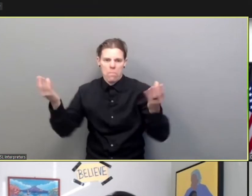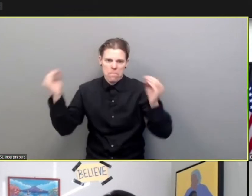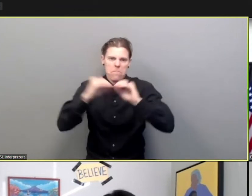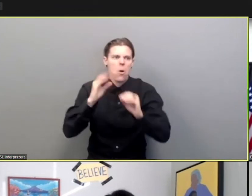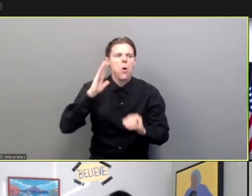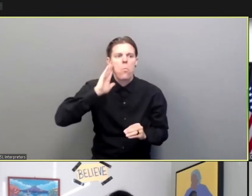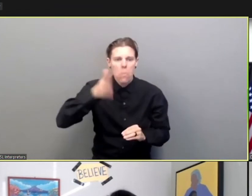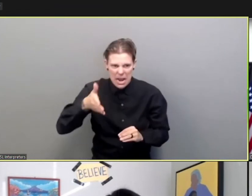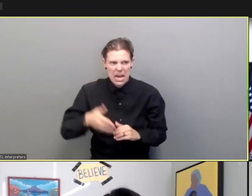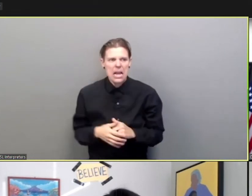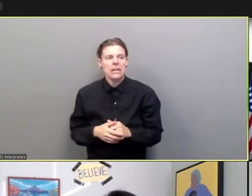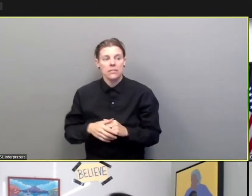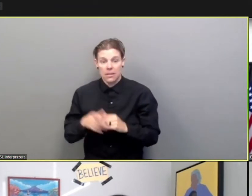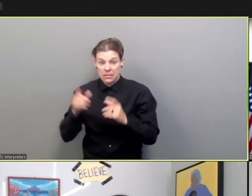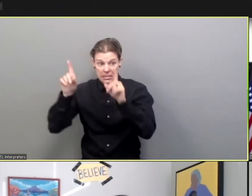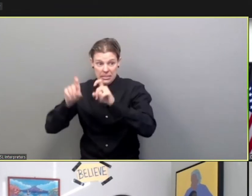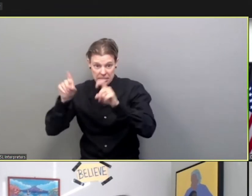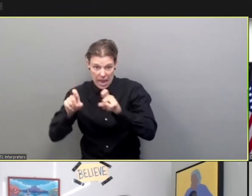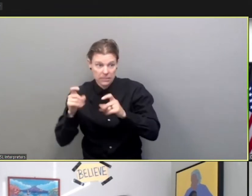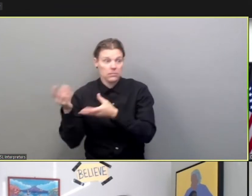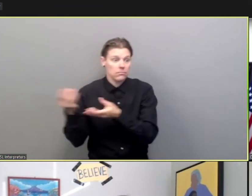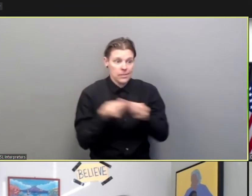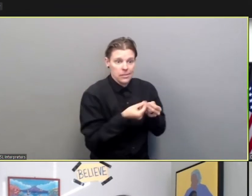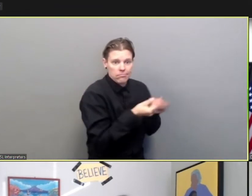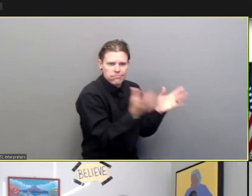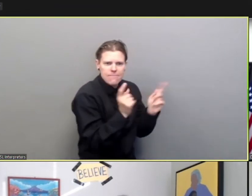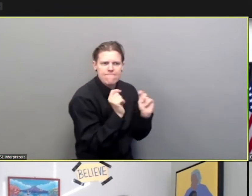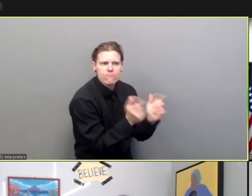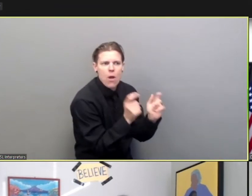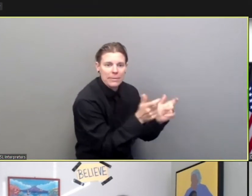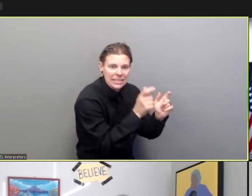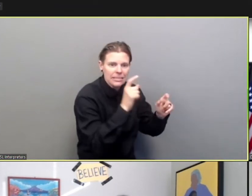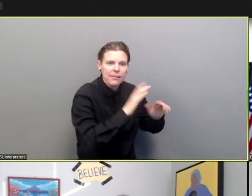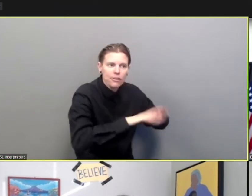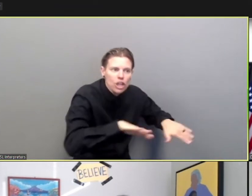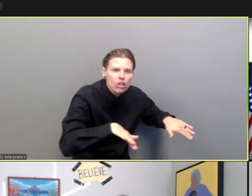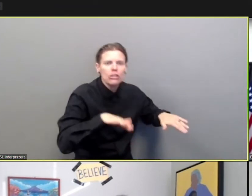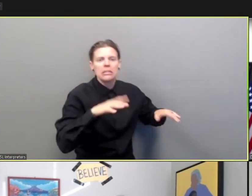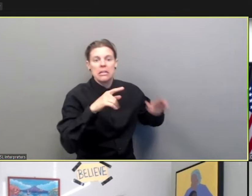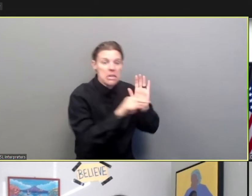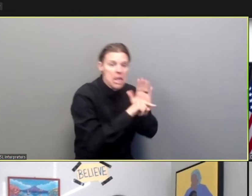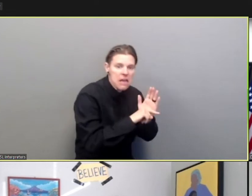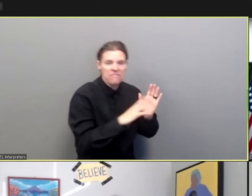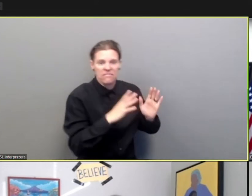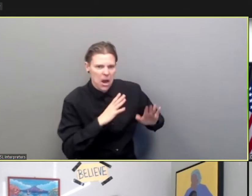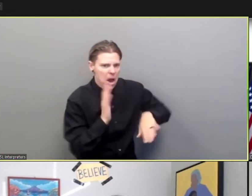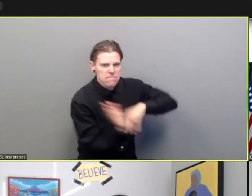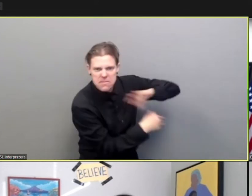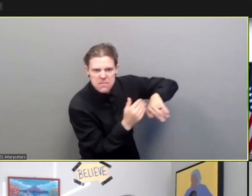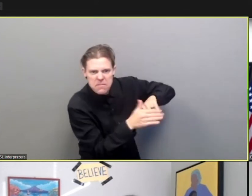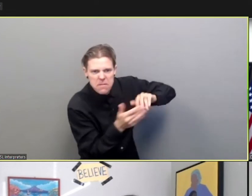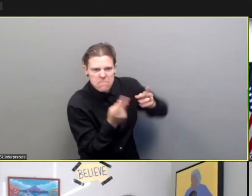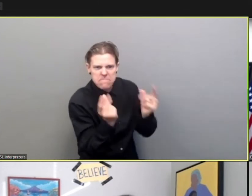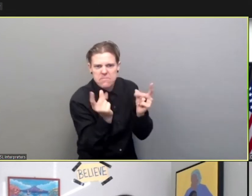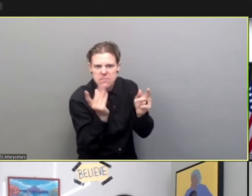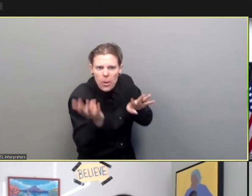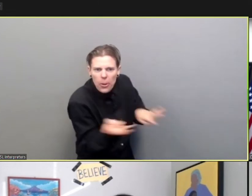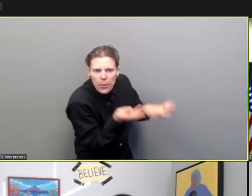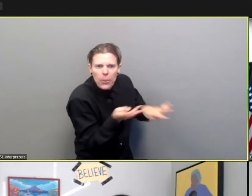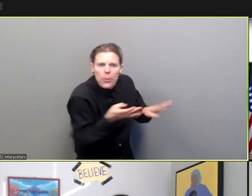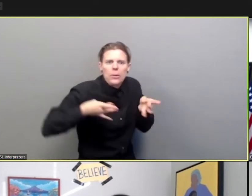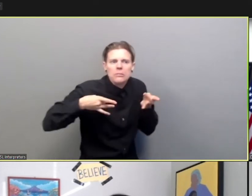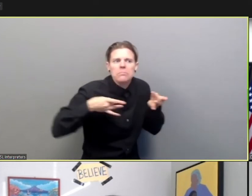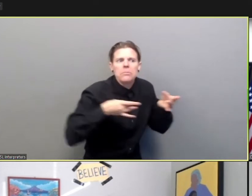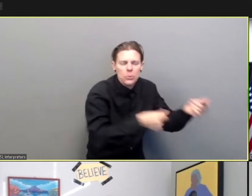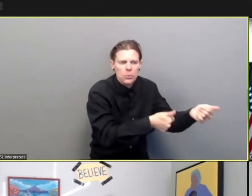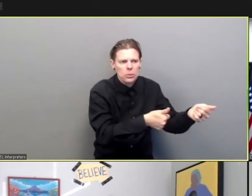pull the kids out. So we are working on that supply chain right now. So I feel pretty confident that we'll have